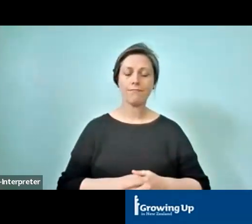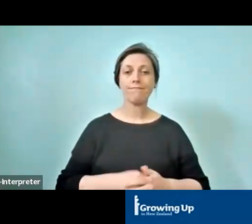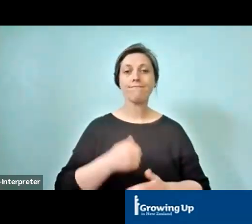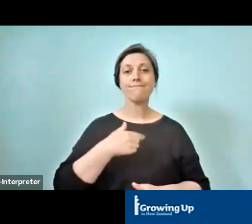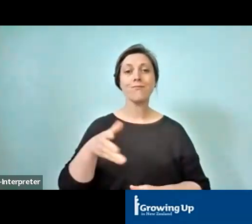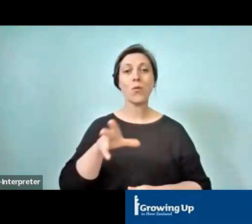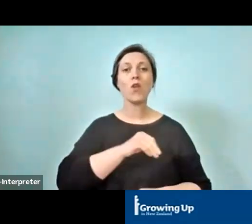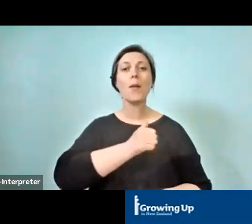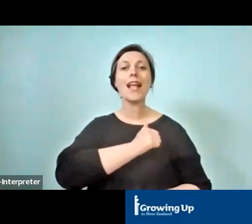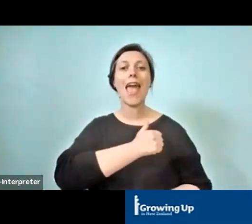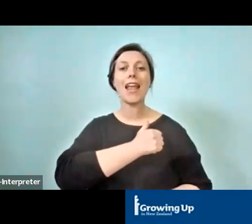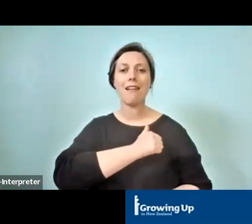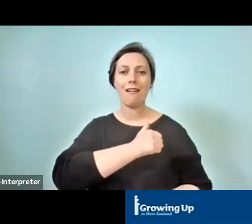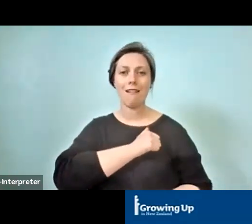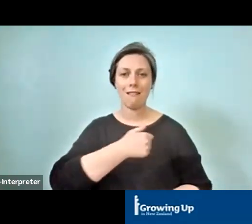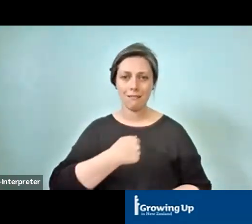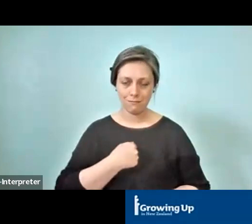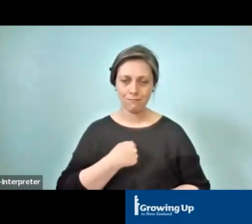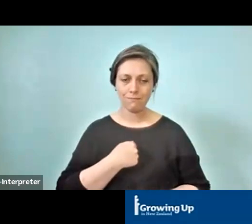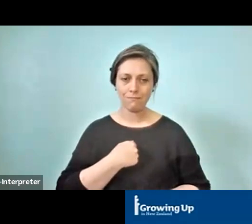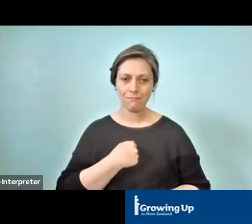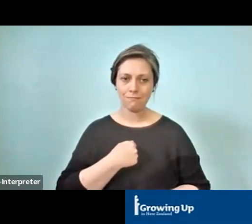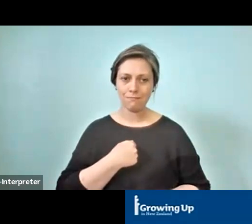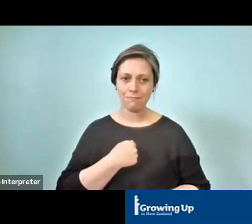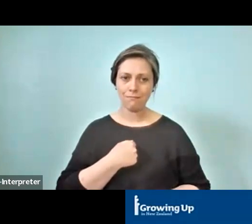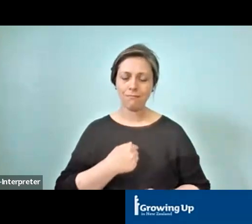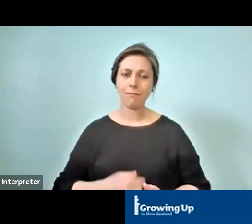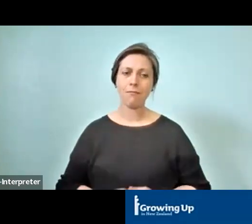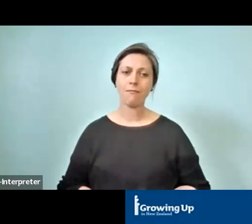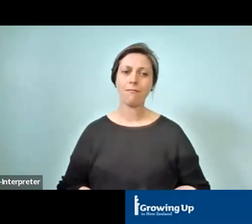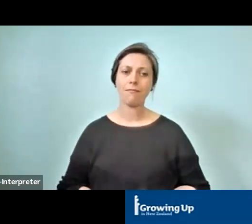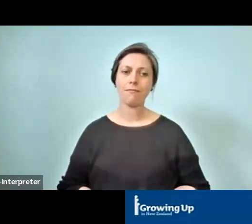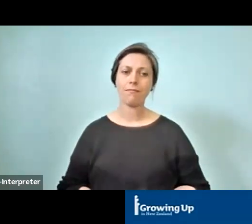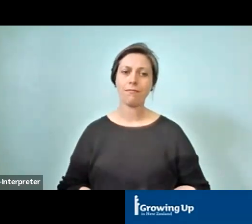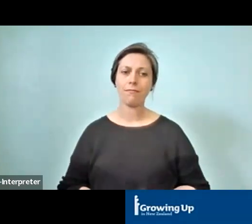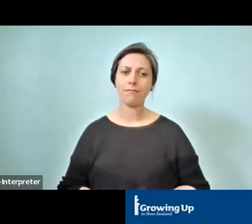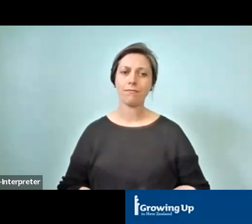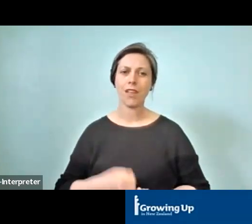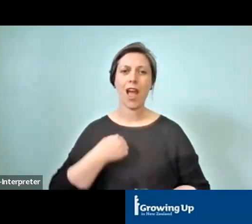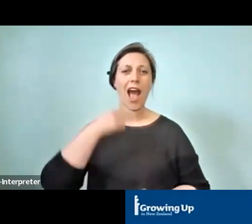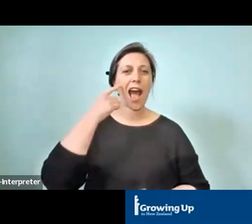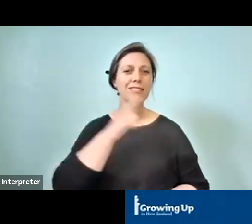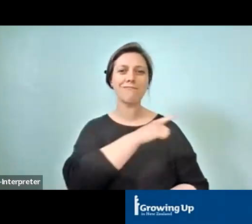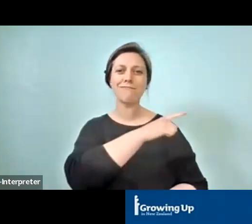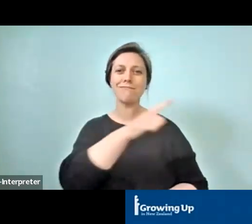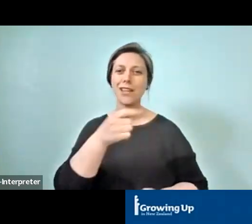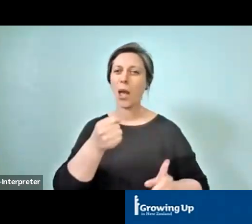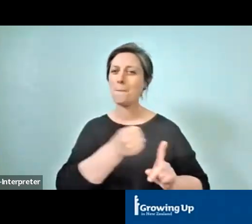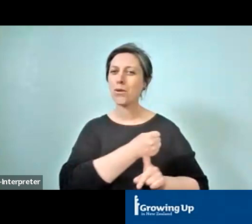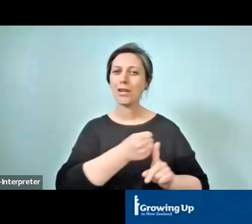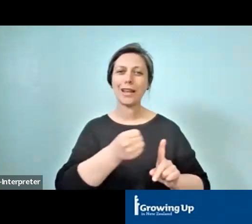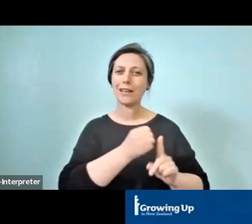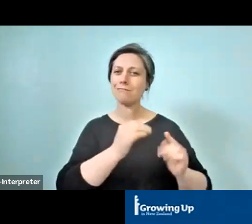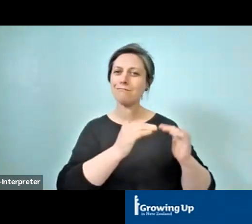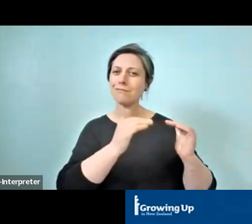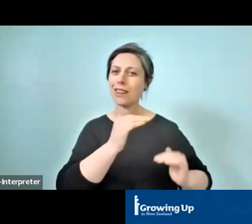Canada, and I don't think we have as much bullying according